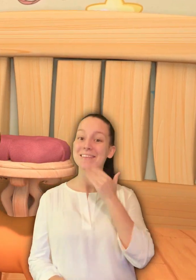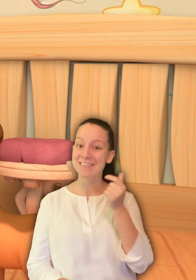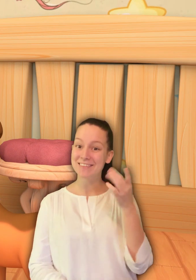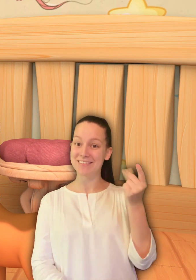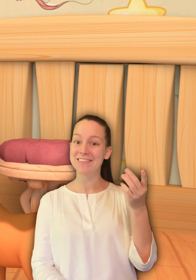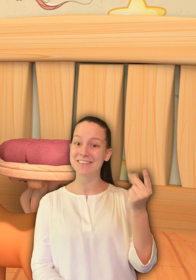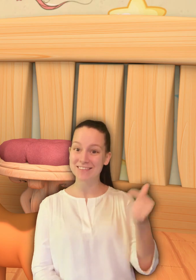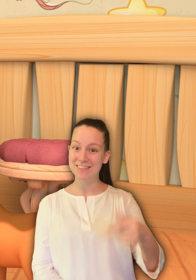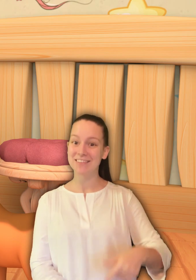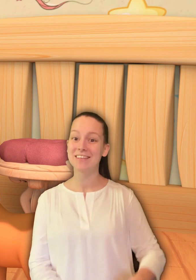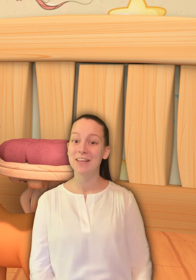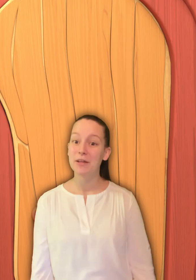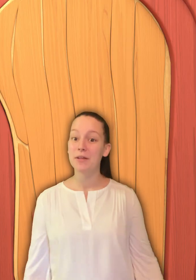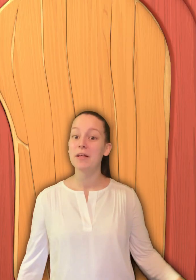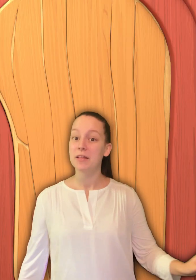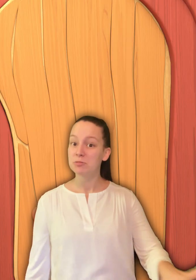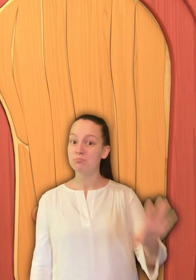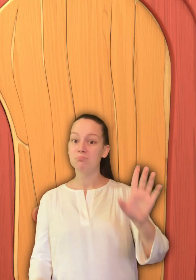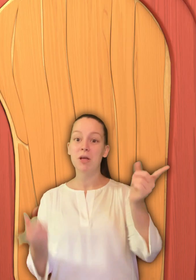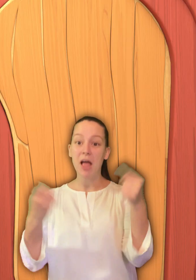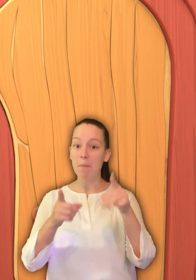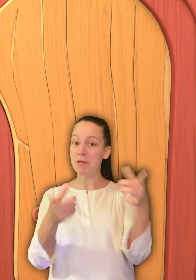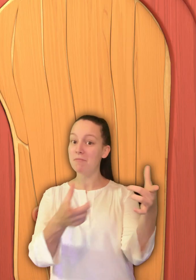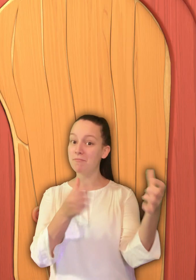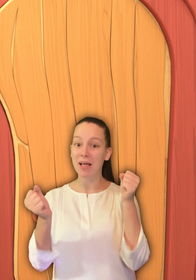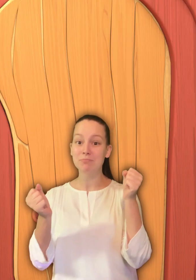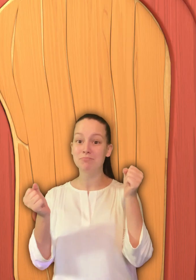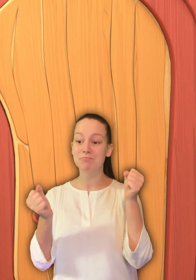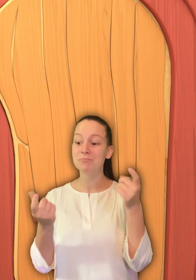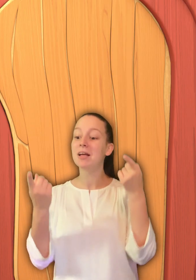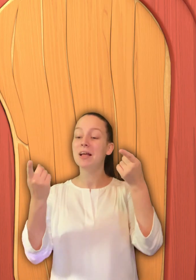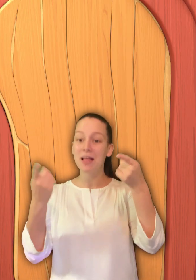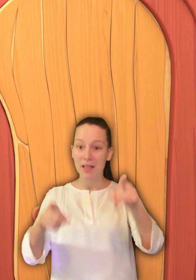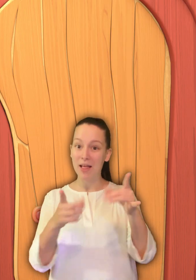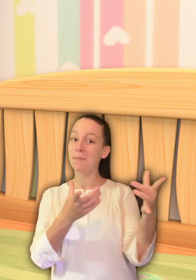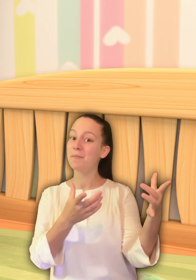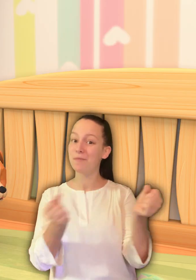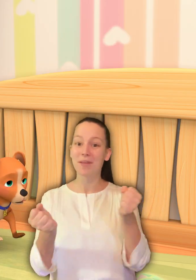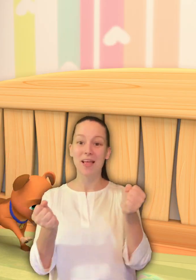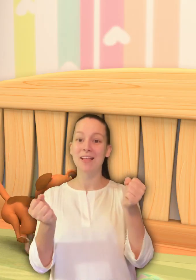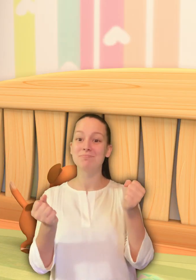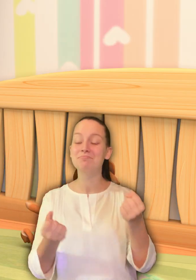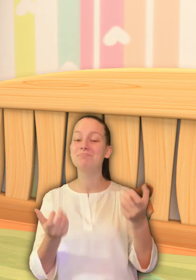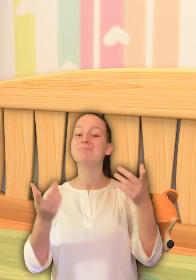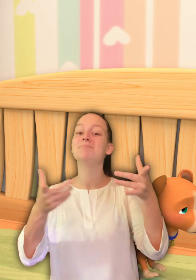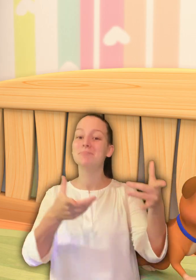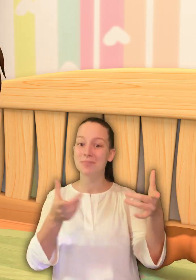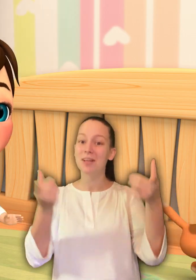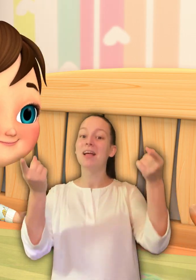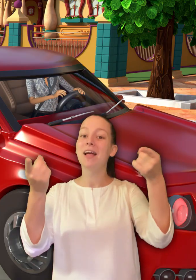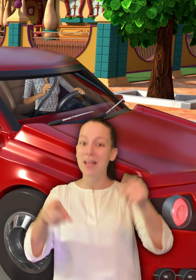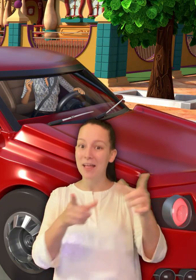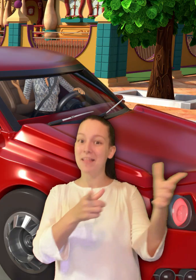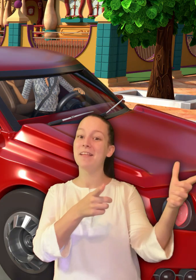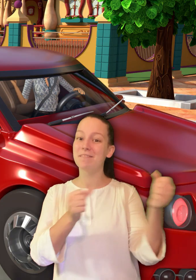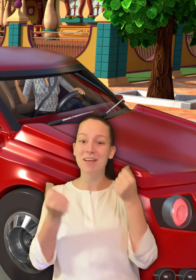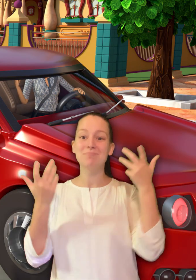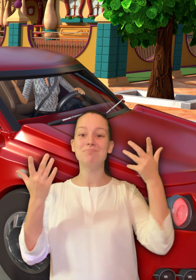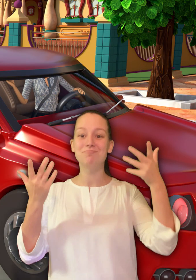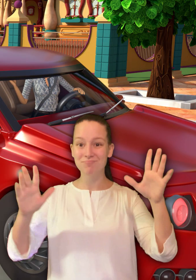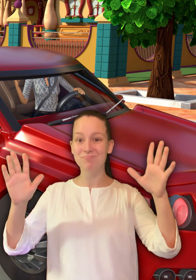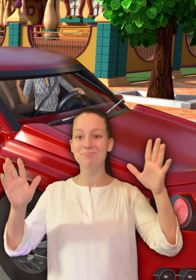my sweet puppy it will only take a sec take a sec take a sec